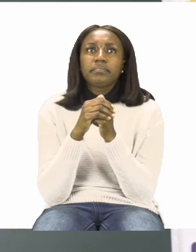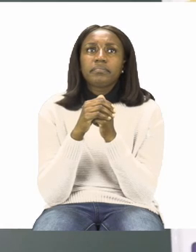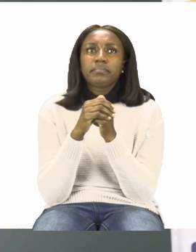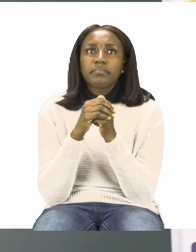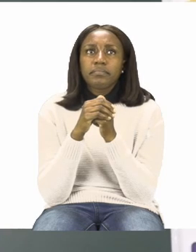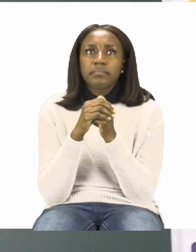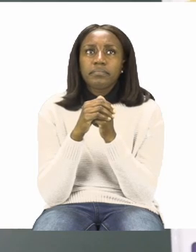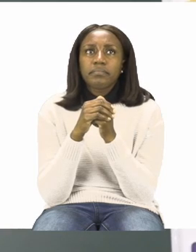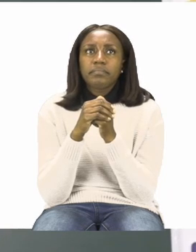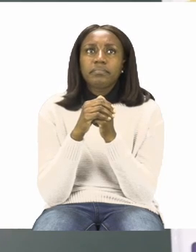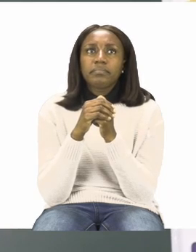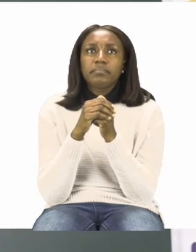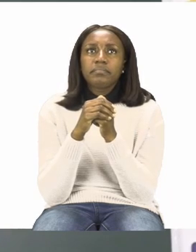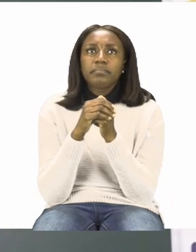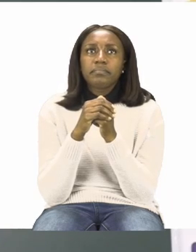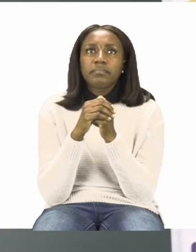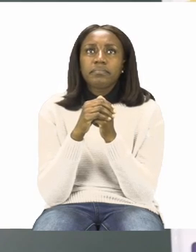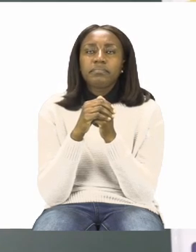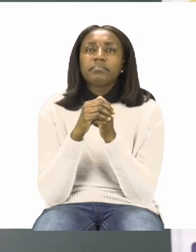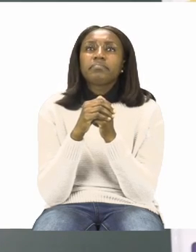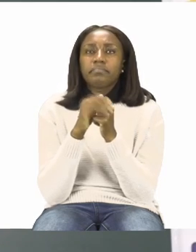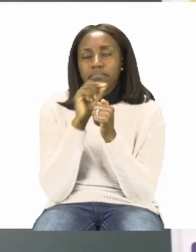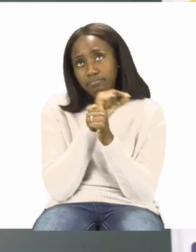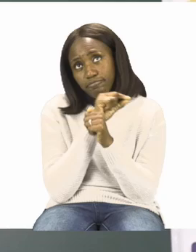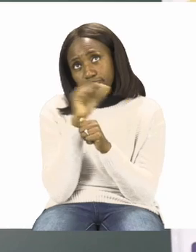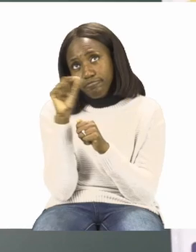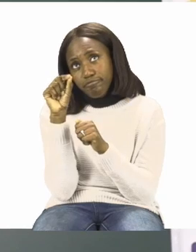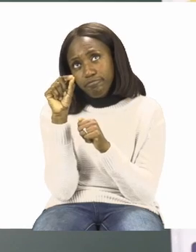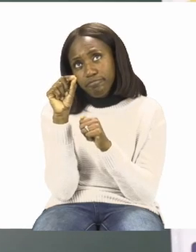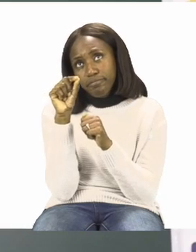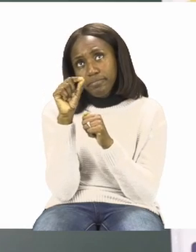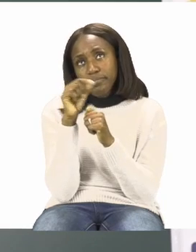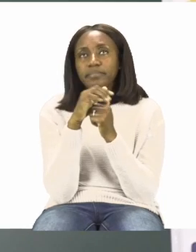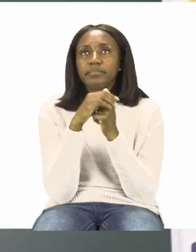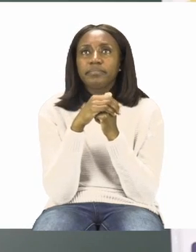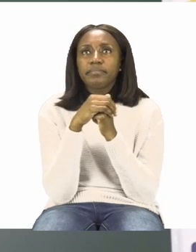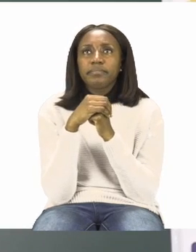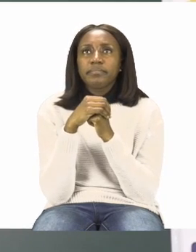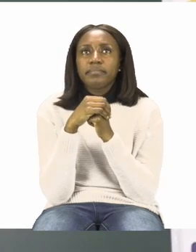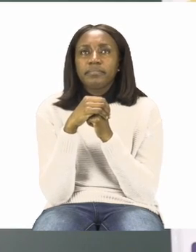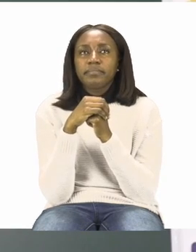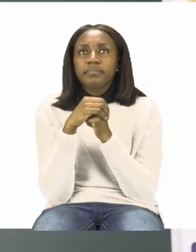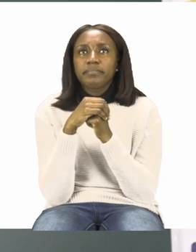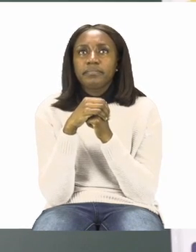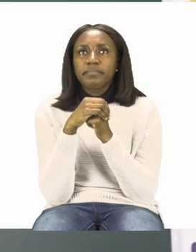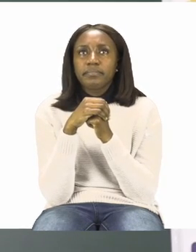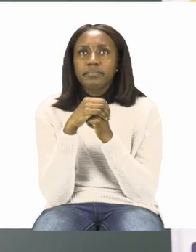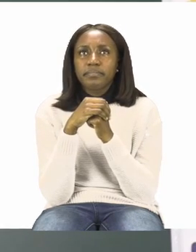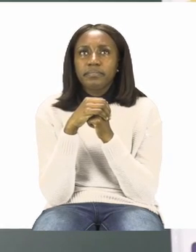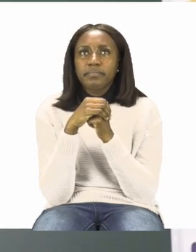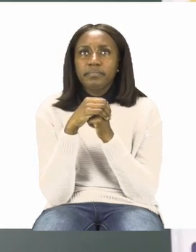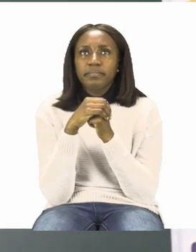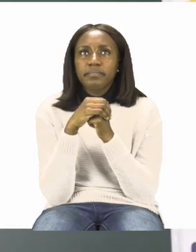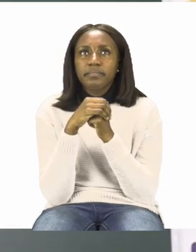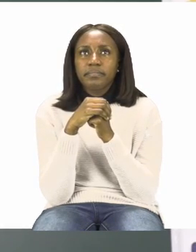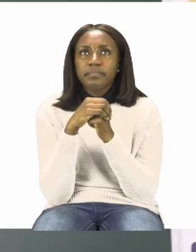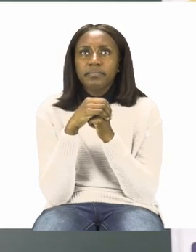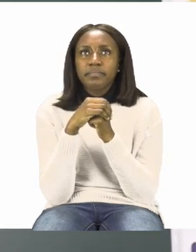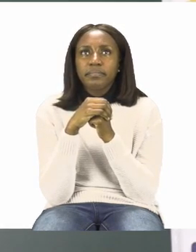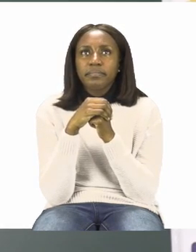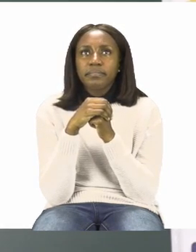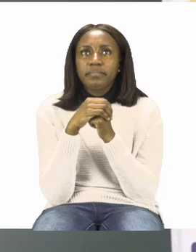You are right. We have to draw a line. So now we go ahead and we draw